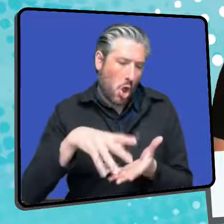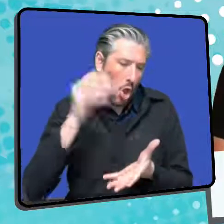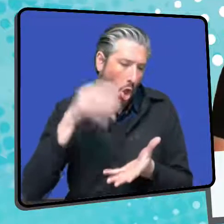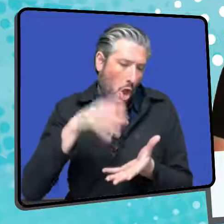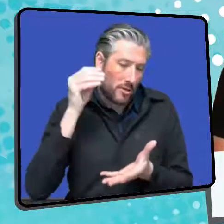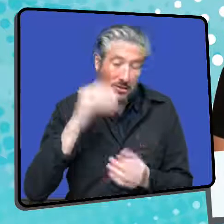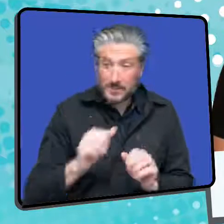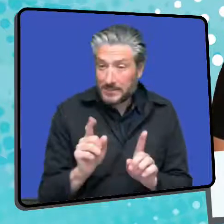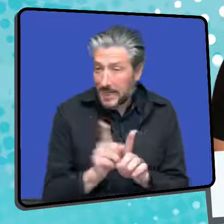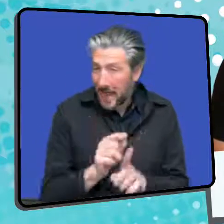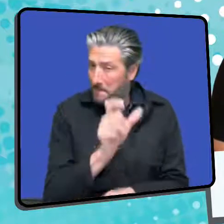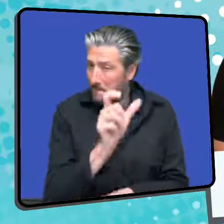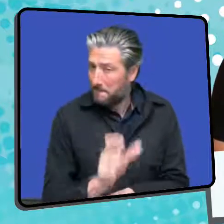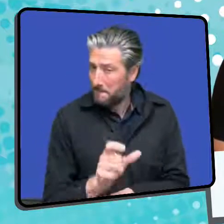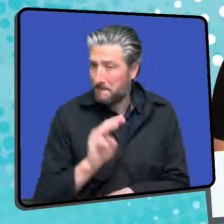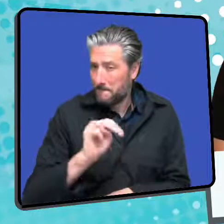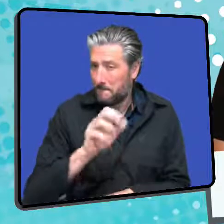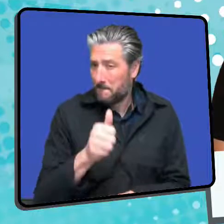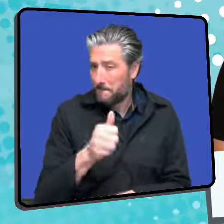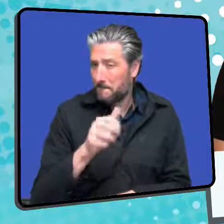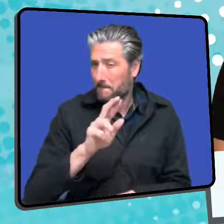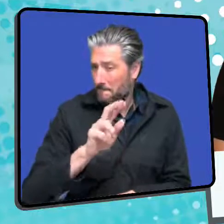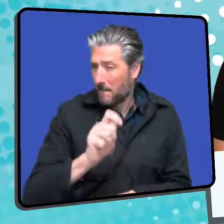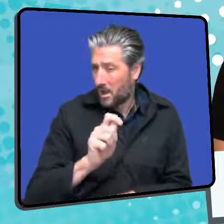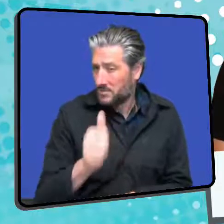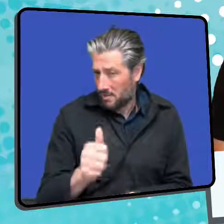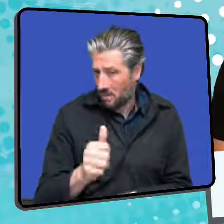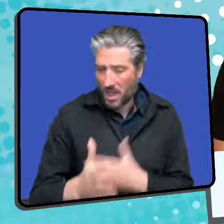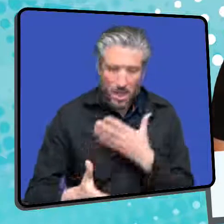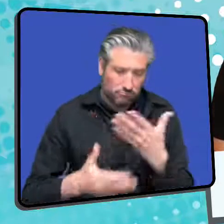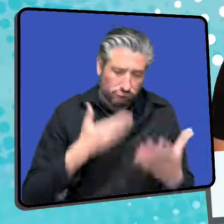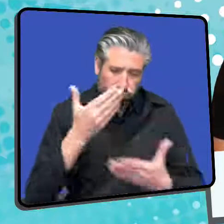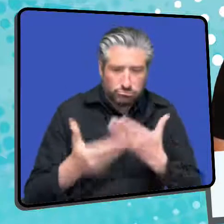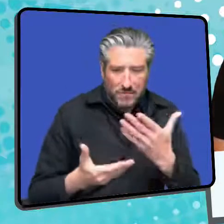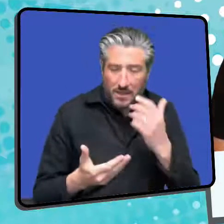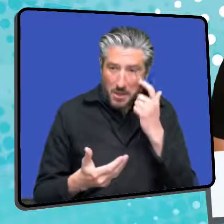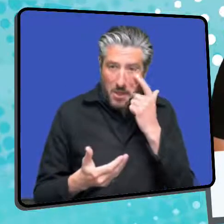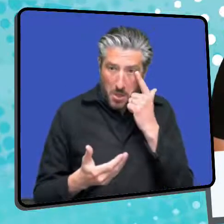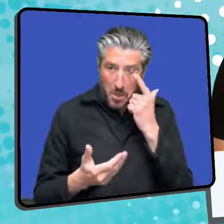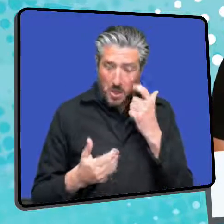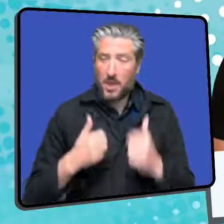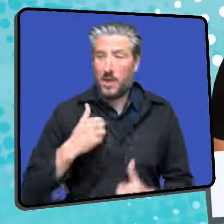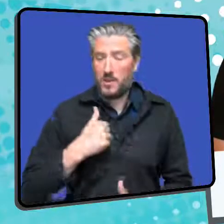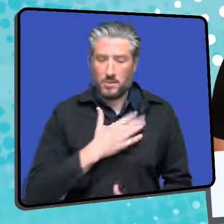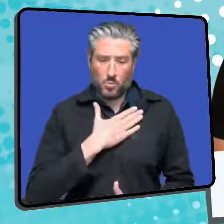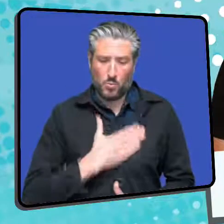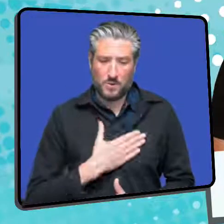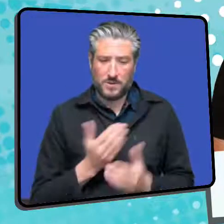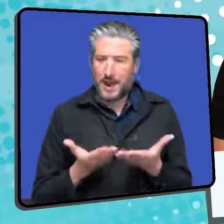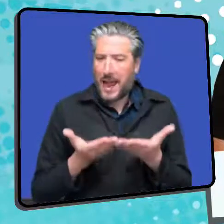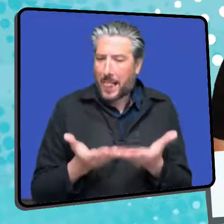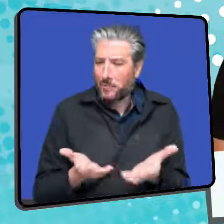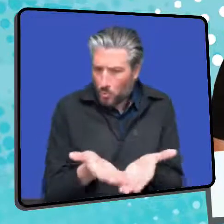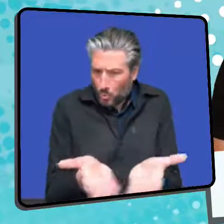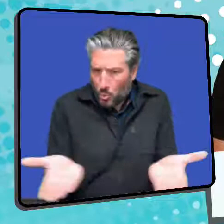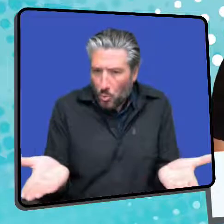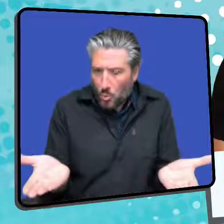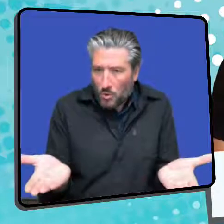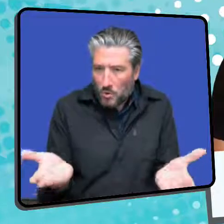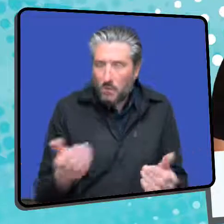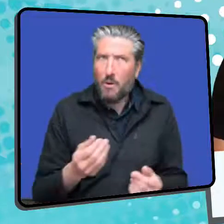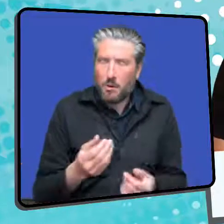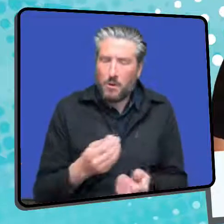science sometimes feels a little bit high. And so one of the things I want to do is help everyone to just get some of that core